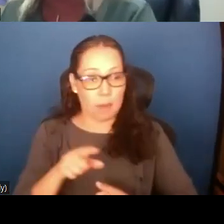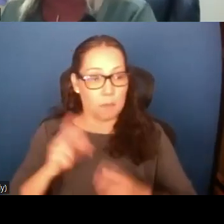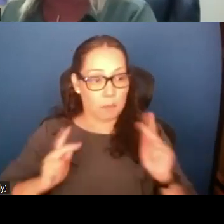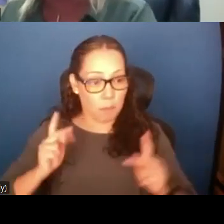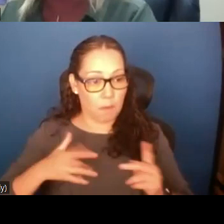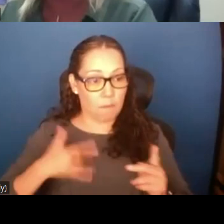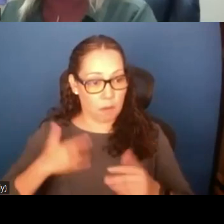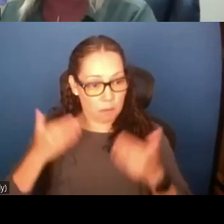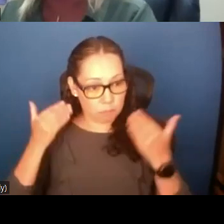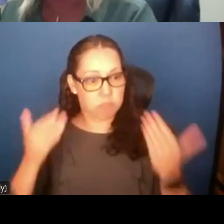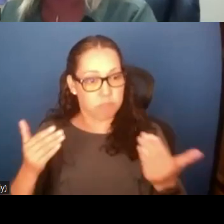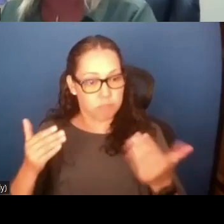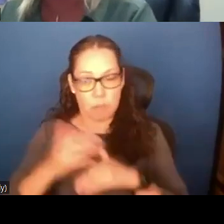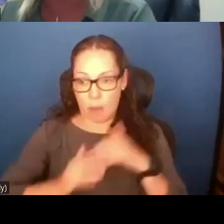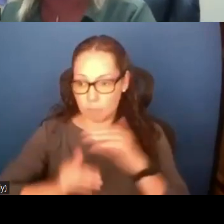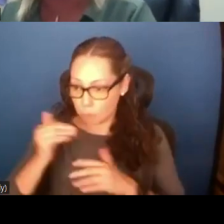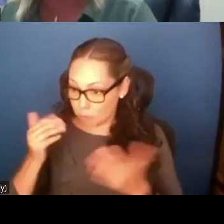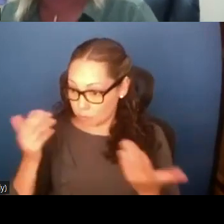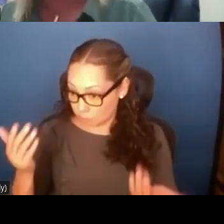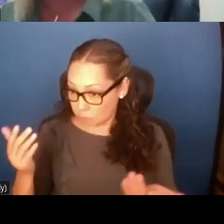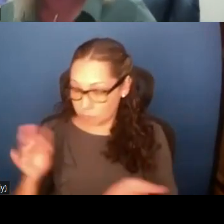to date. Maitli.